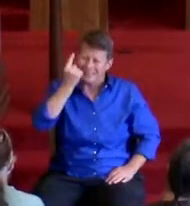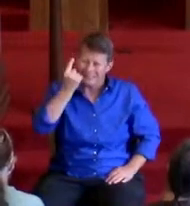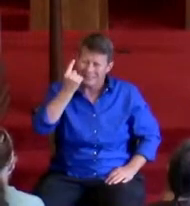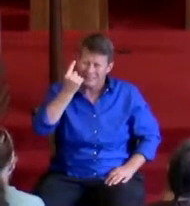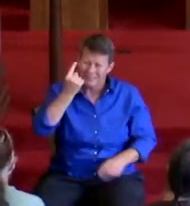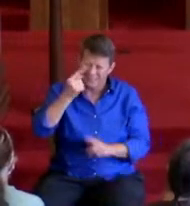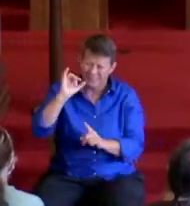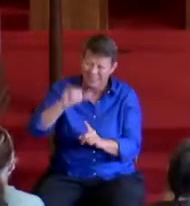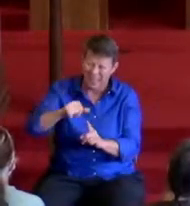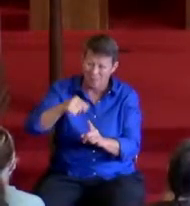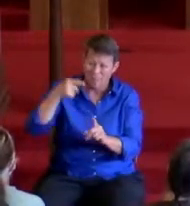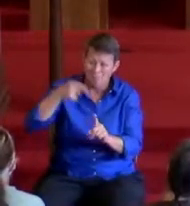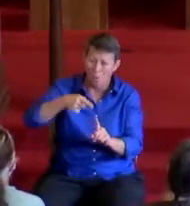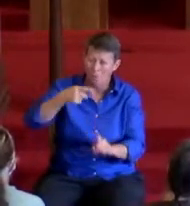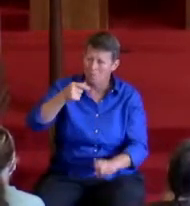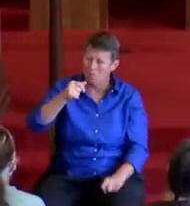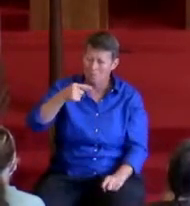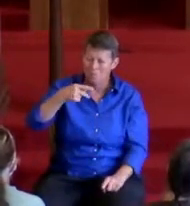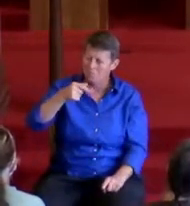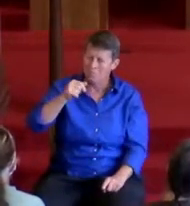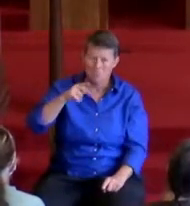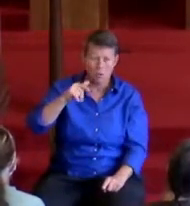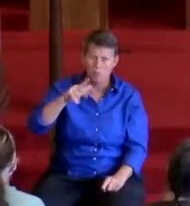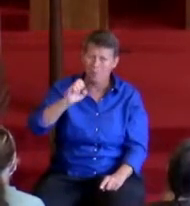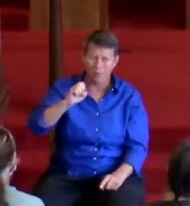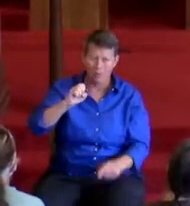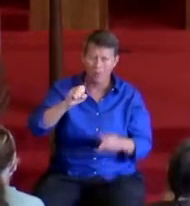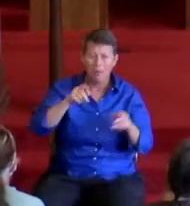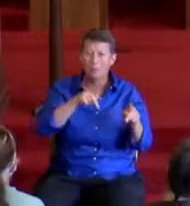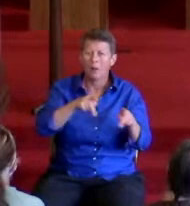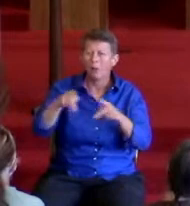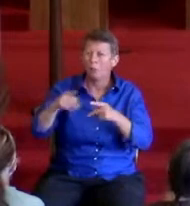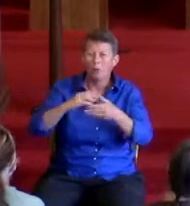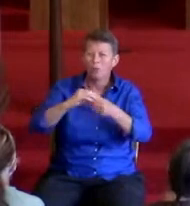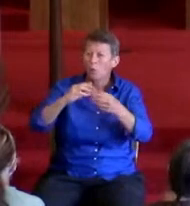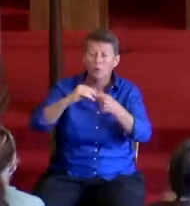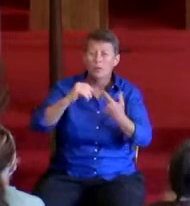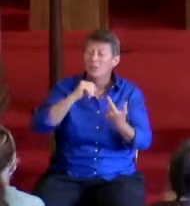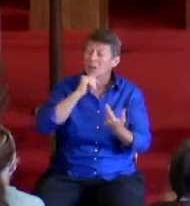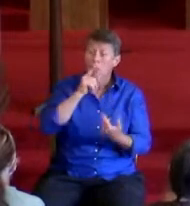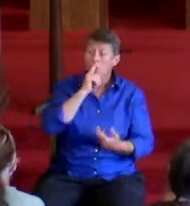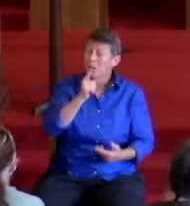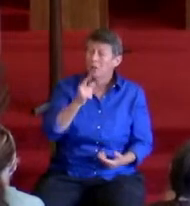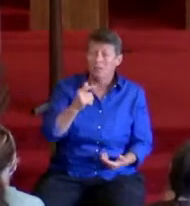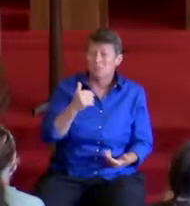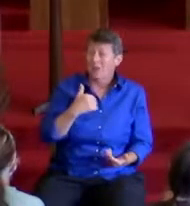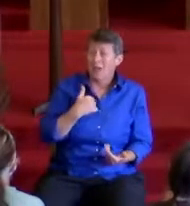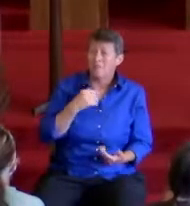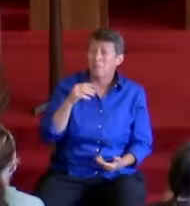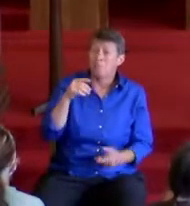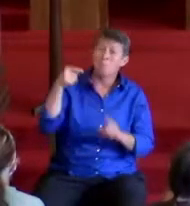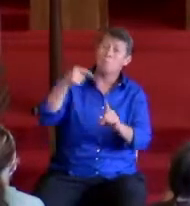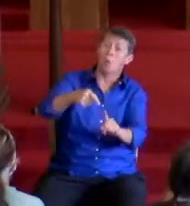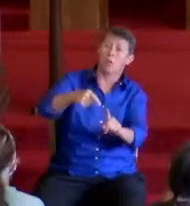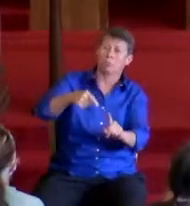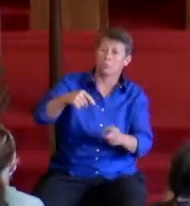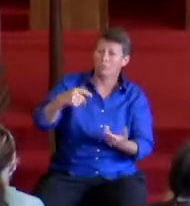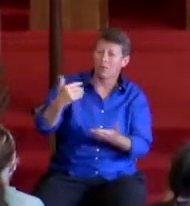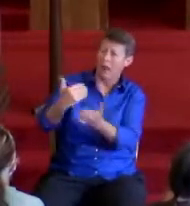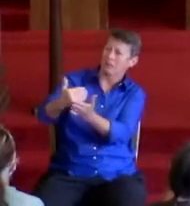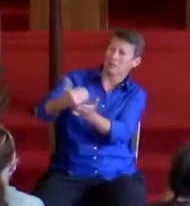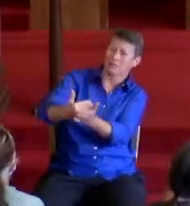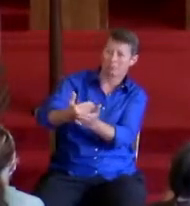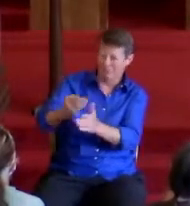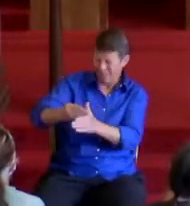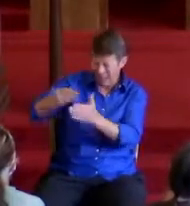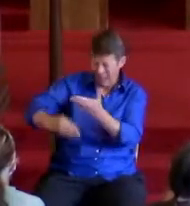There's not always a moral at the end of a parable, and sometimes that is frustrating. There's supposed to be a moral at the